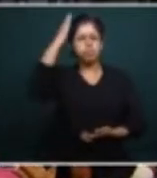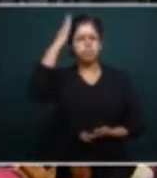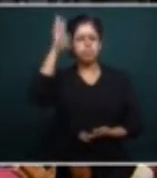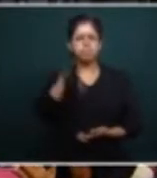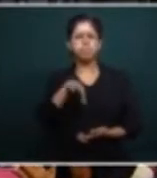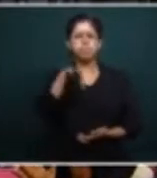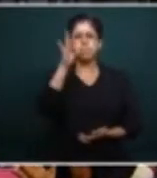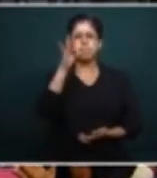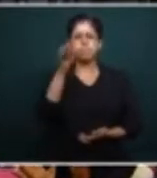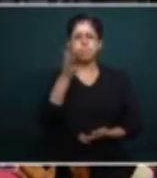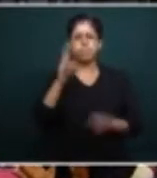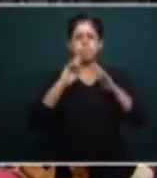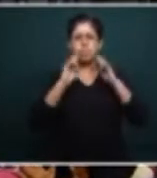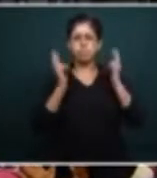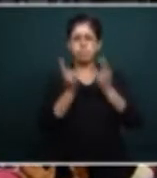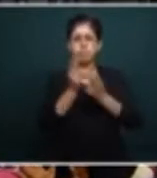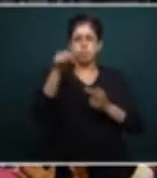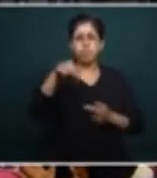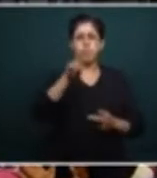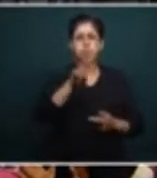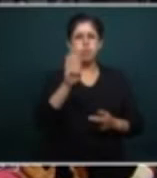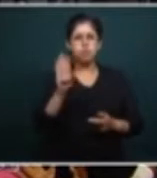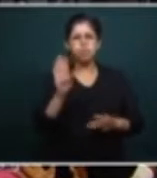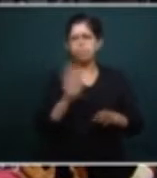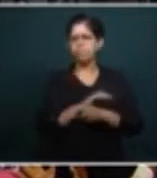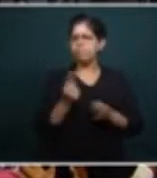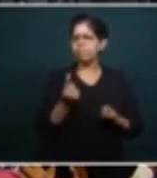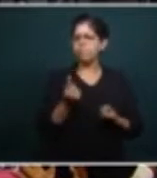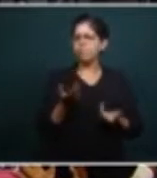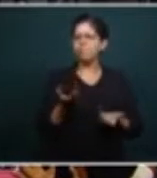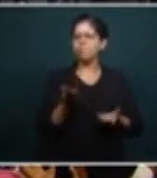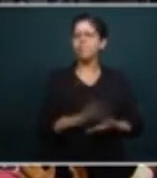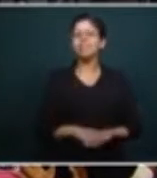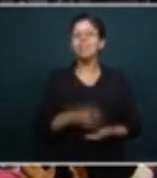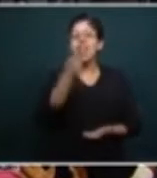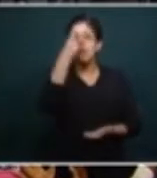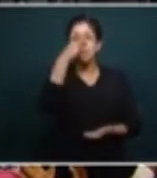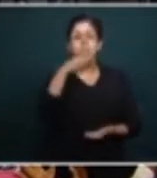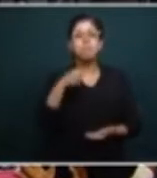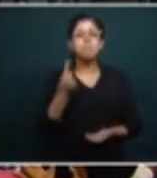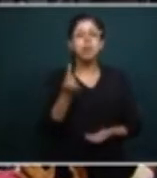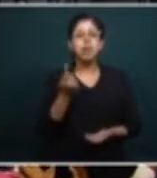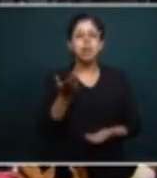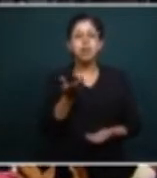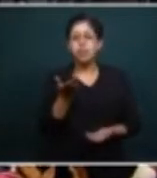So we decided to do this conference here in Valle de Bravo